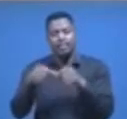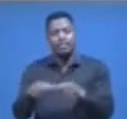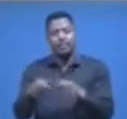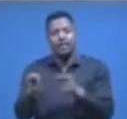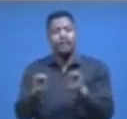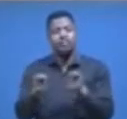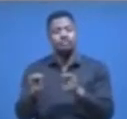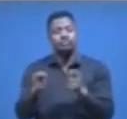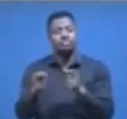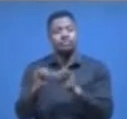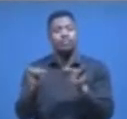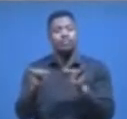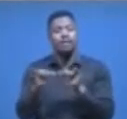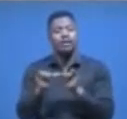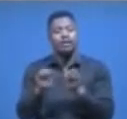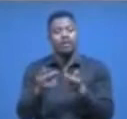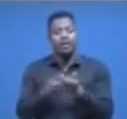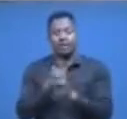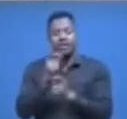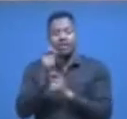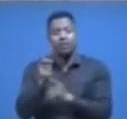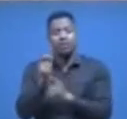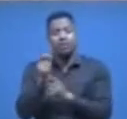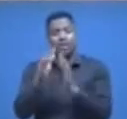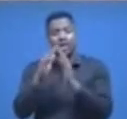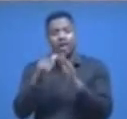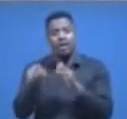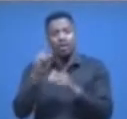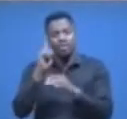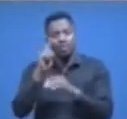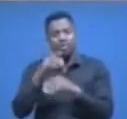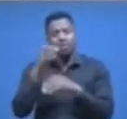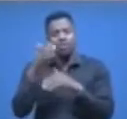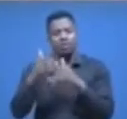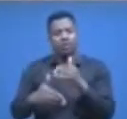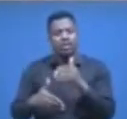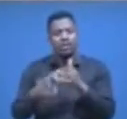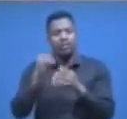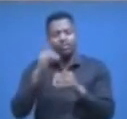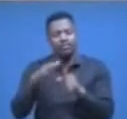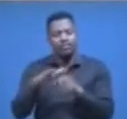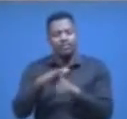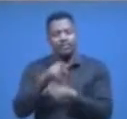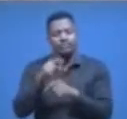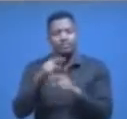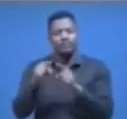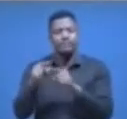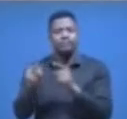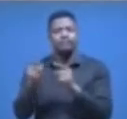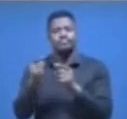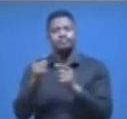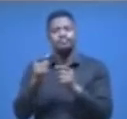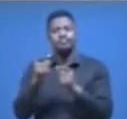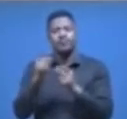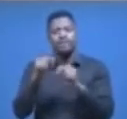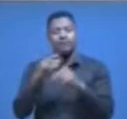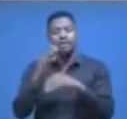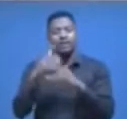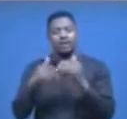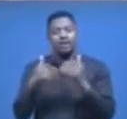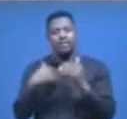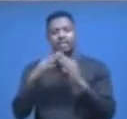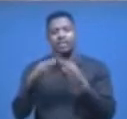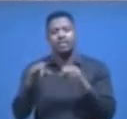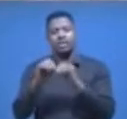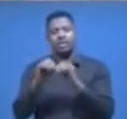office space. The Ghana Awards House, when completed, will fill this gap. A two-story edifice, when completed, will house